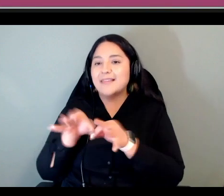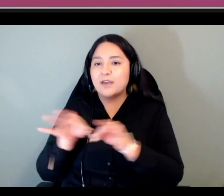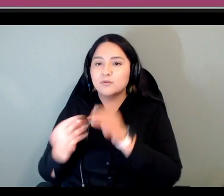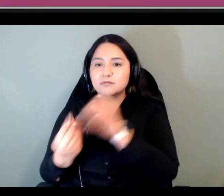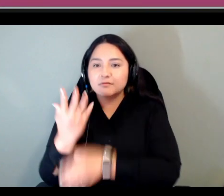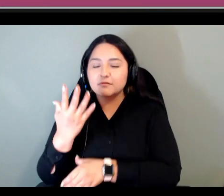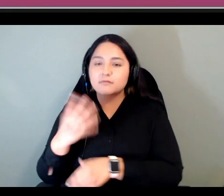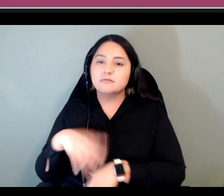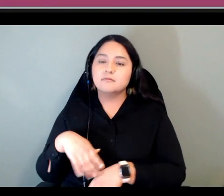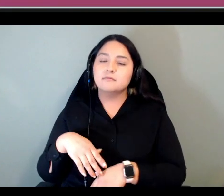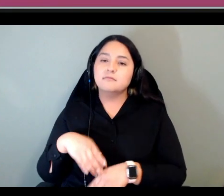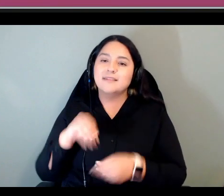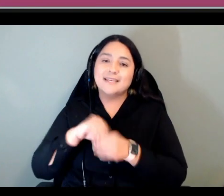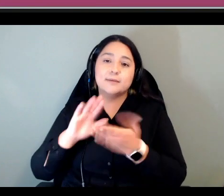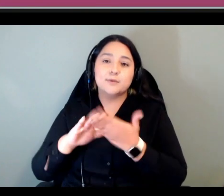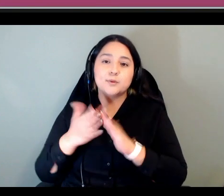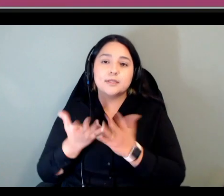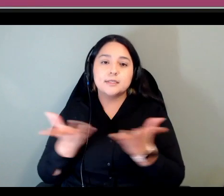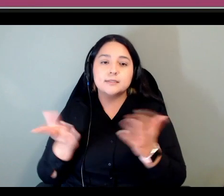communities.